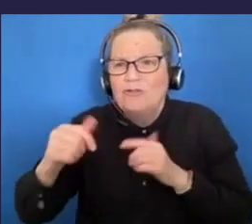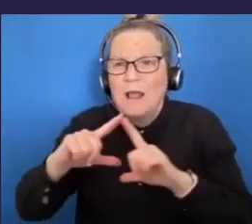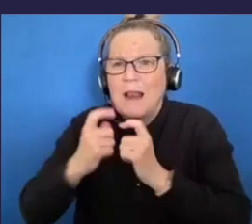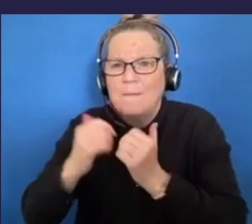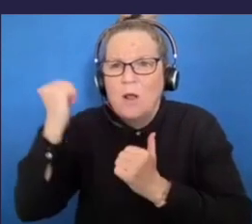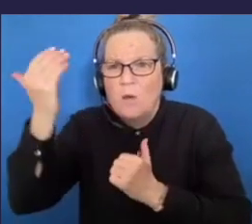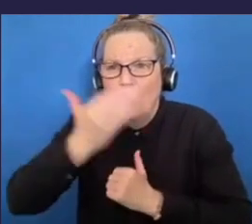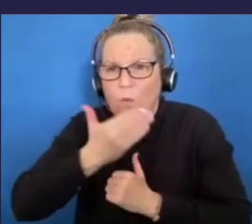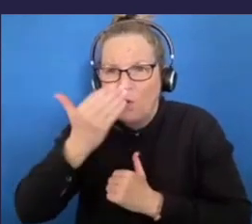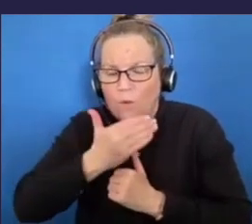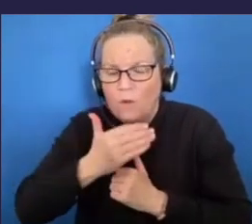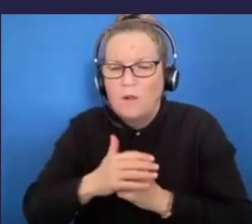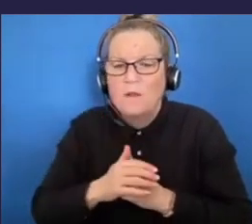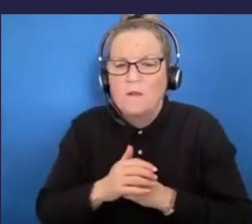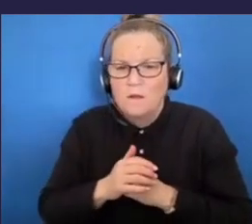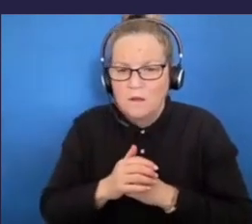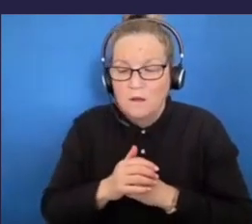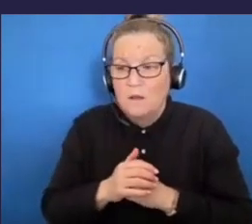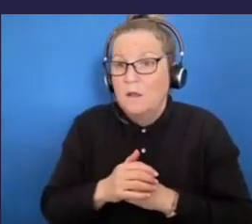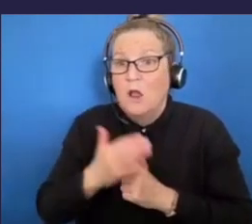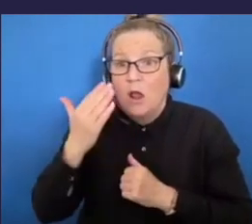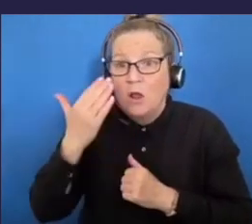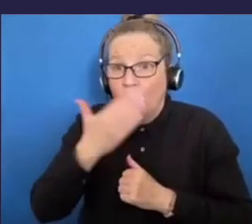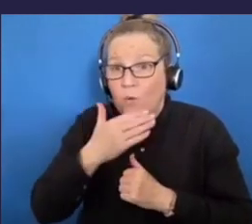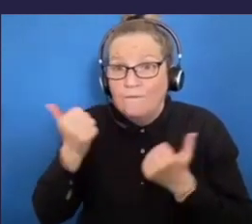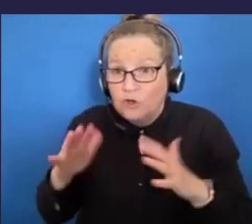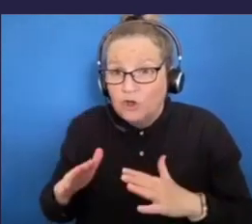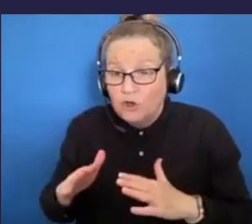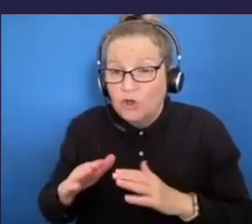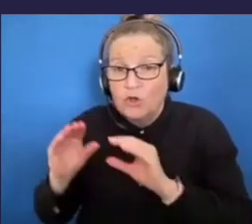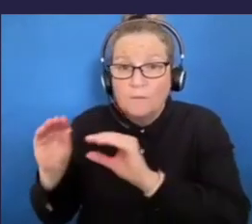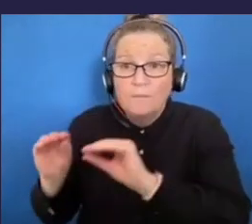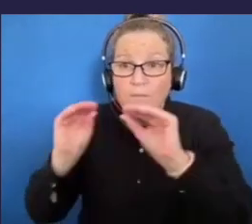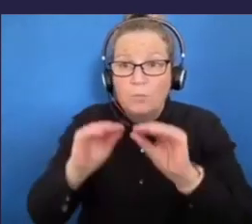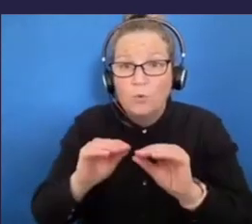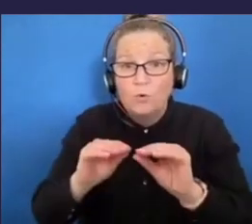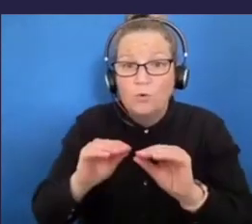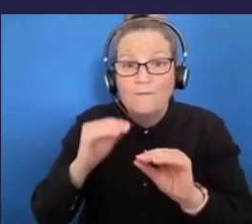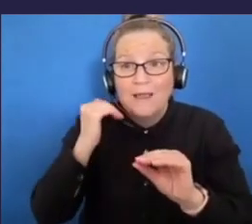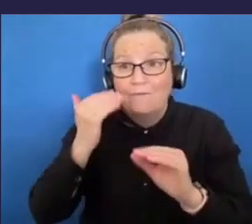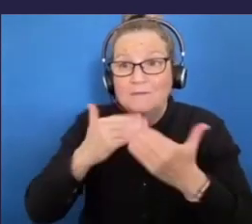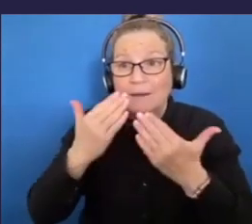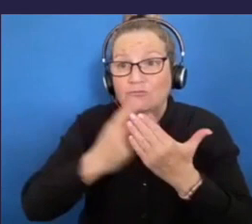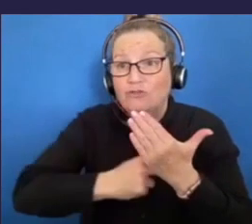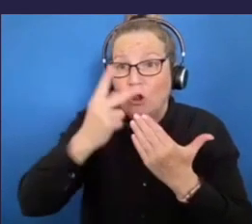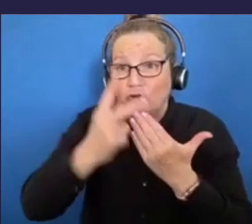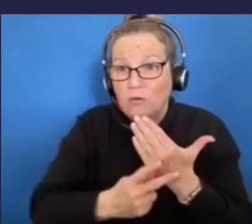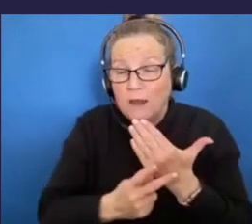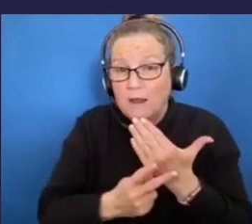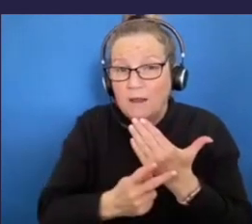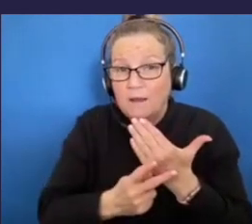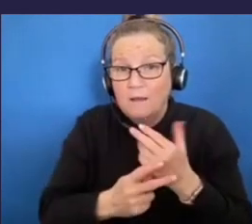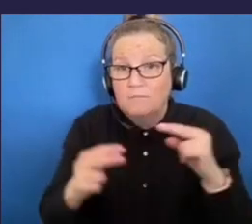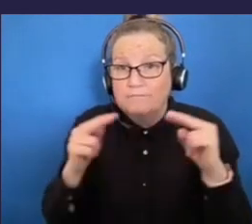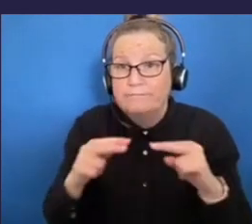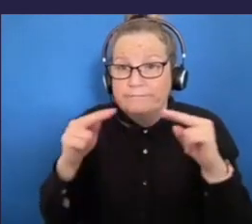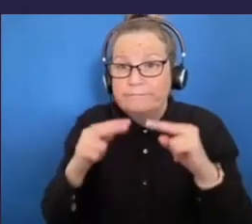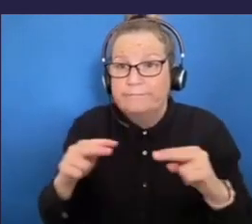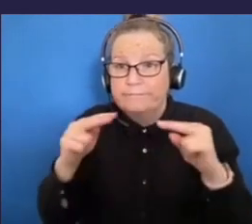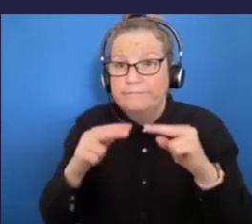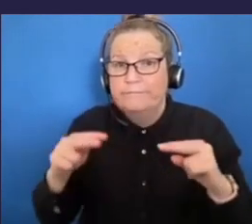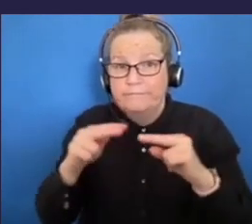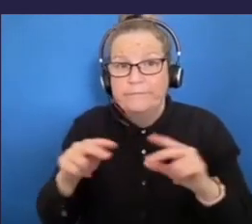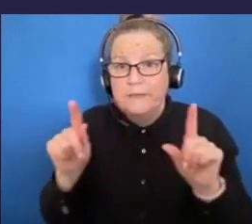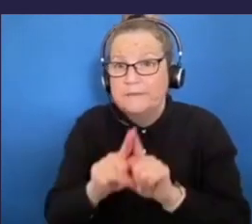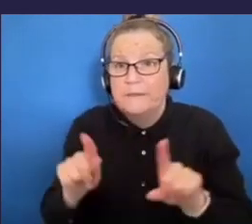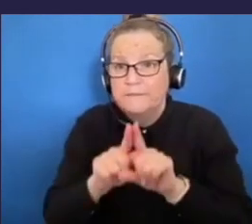school. And then when they finish high school and they move on to a day program, there's going to be a lot of the same people they see day